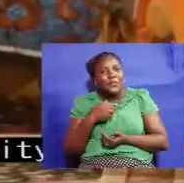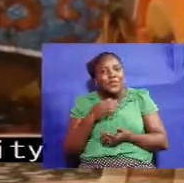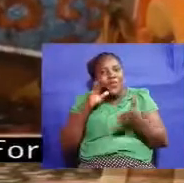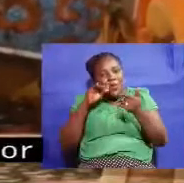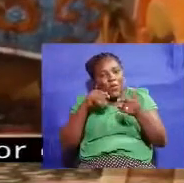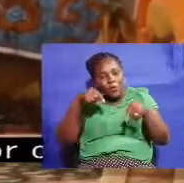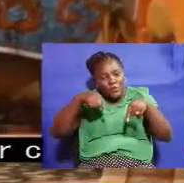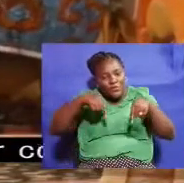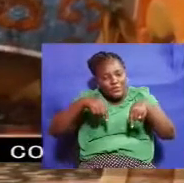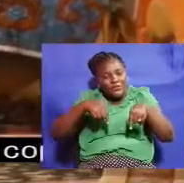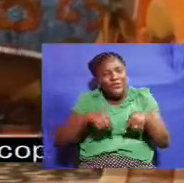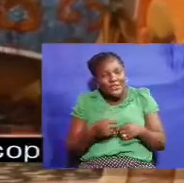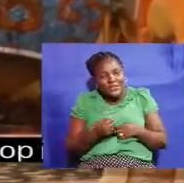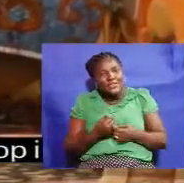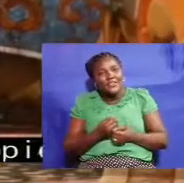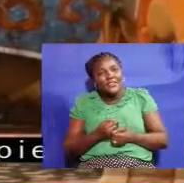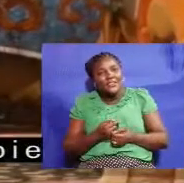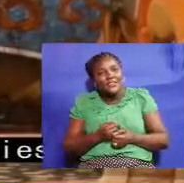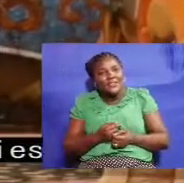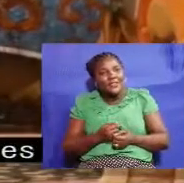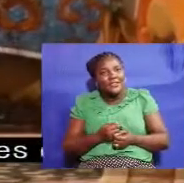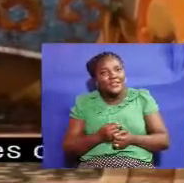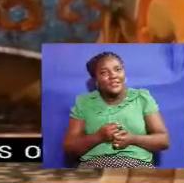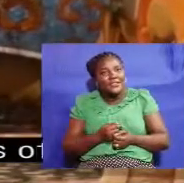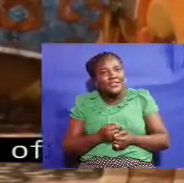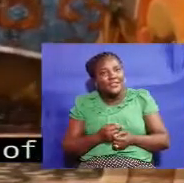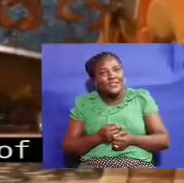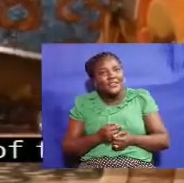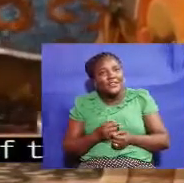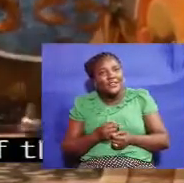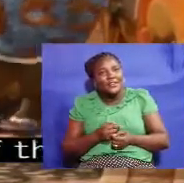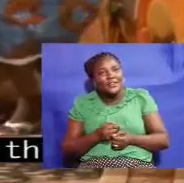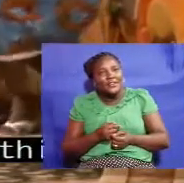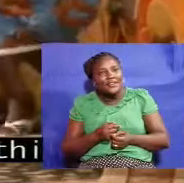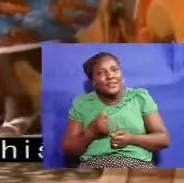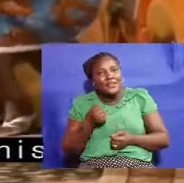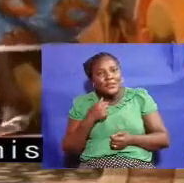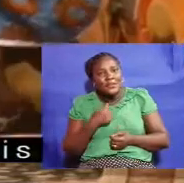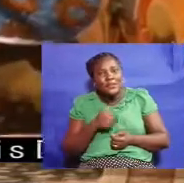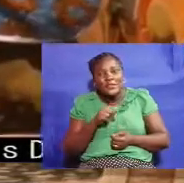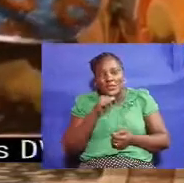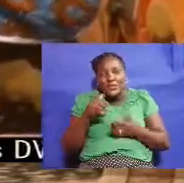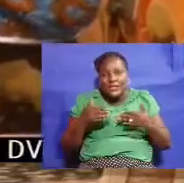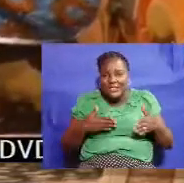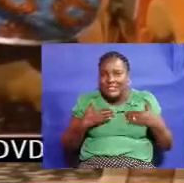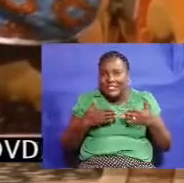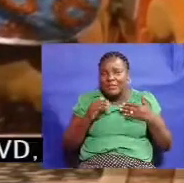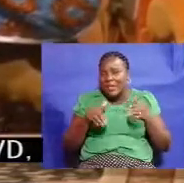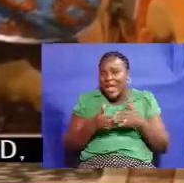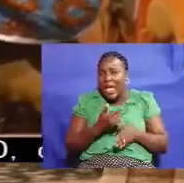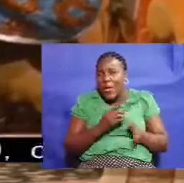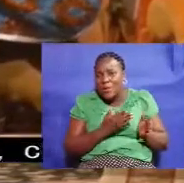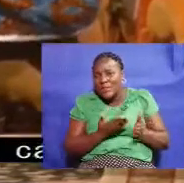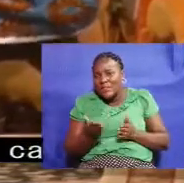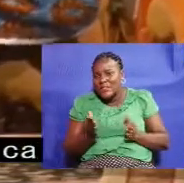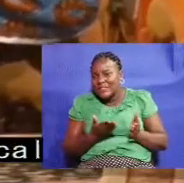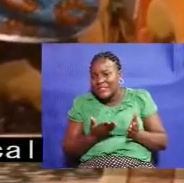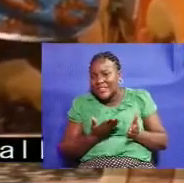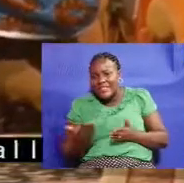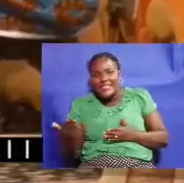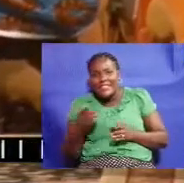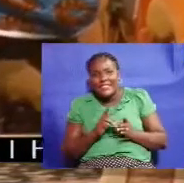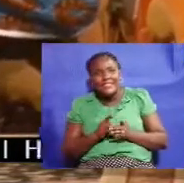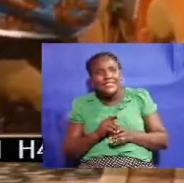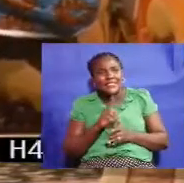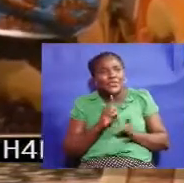going at all. Ah, and how do you mean? Wealthy. Time I checked, it is two people who